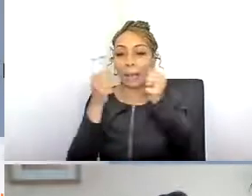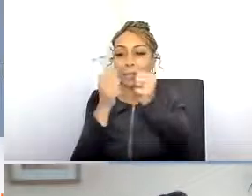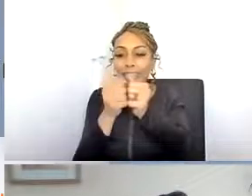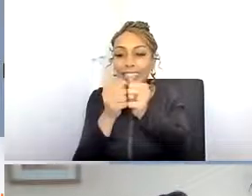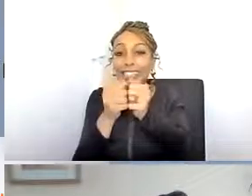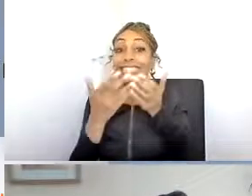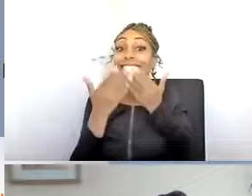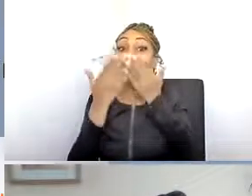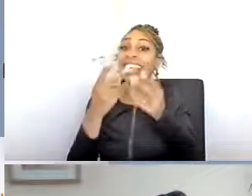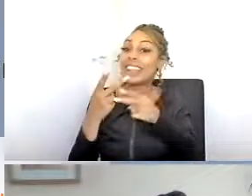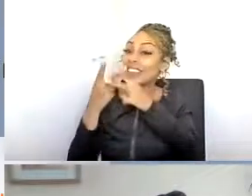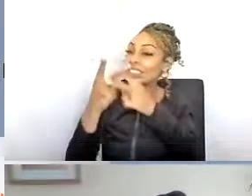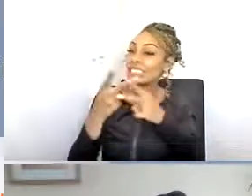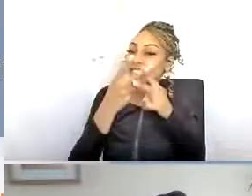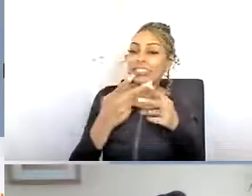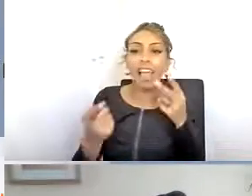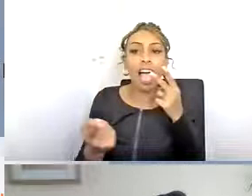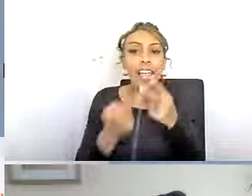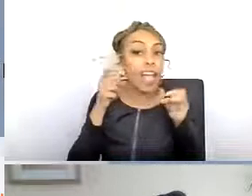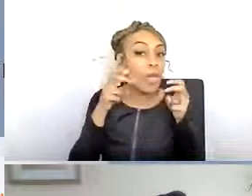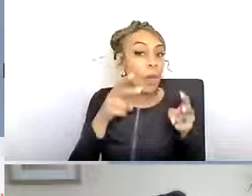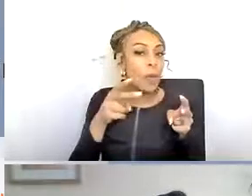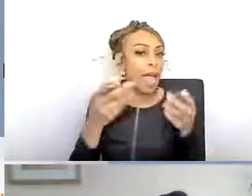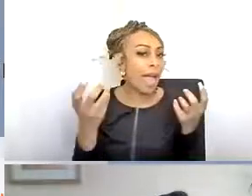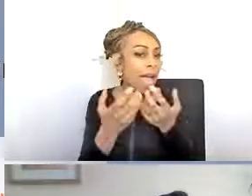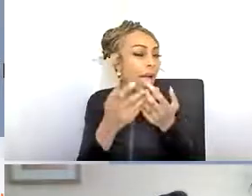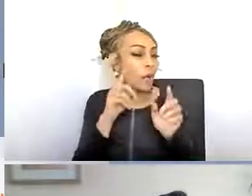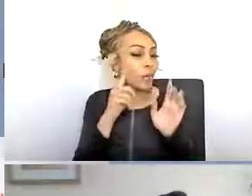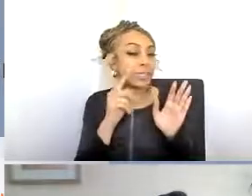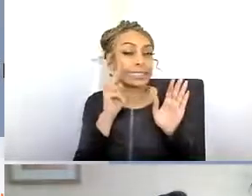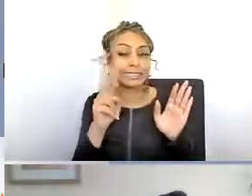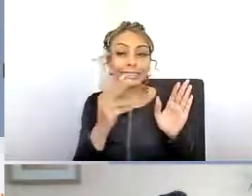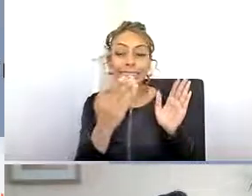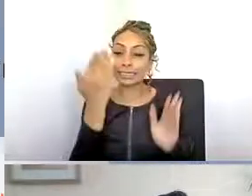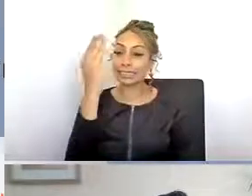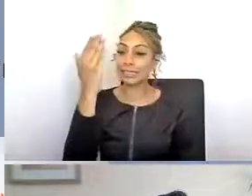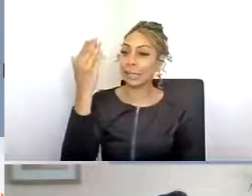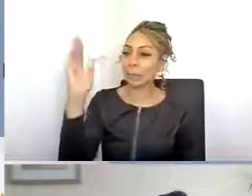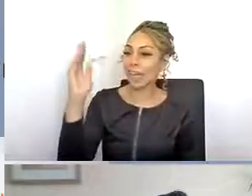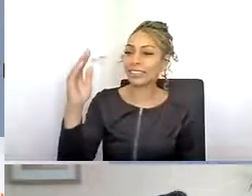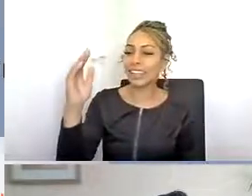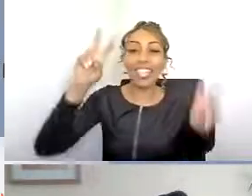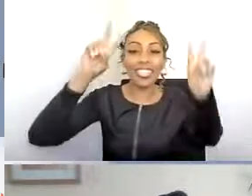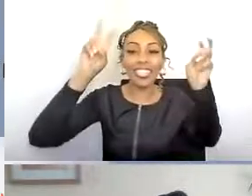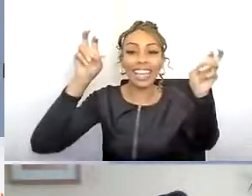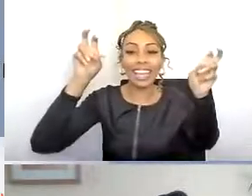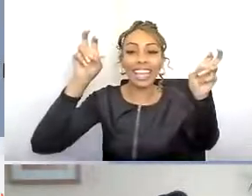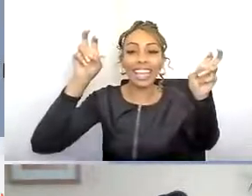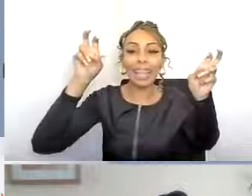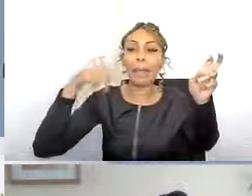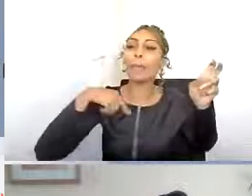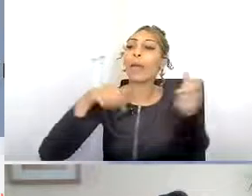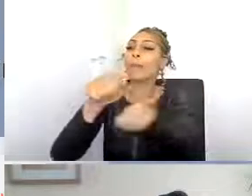To give visitors another way into the works on display and the theme of the exhibition, we